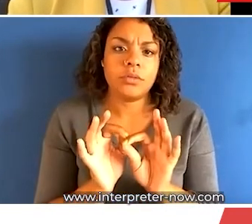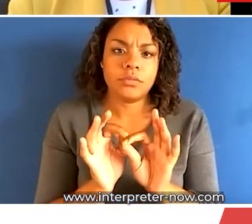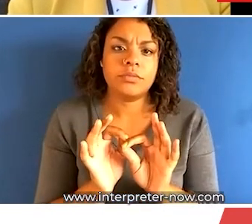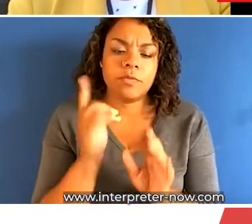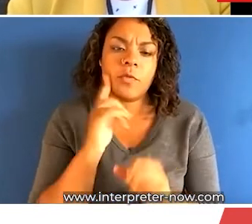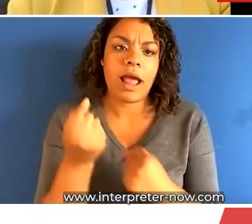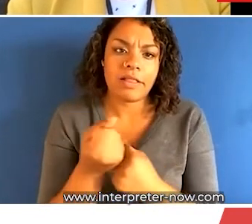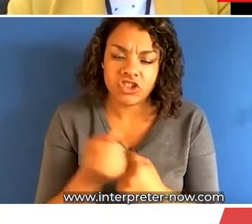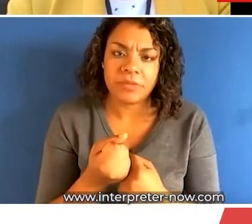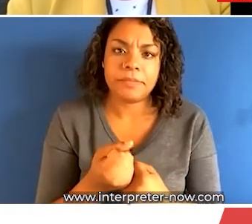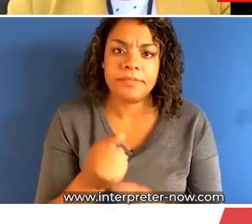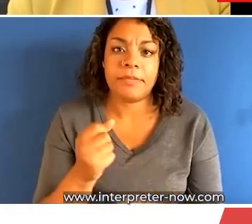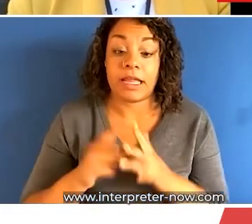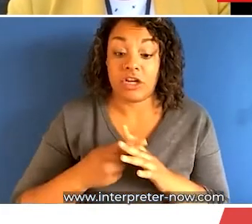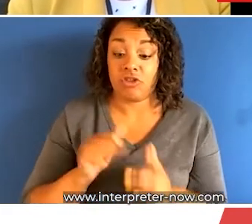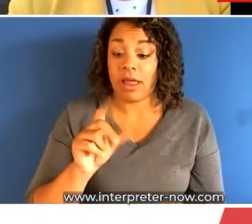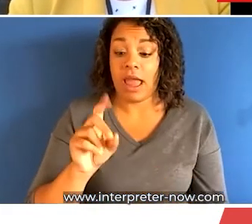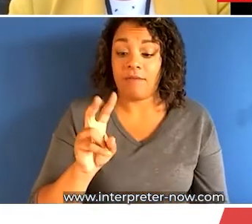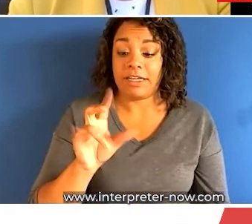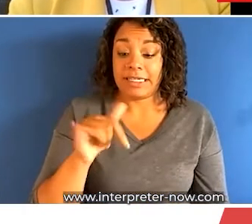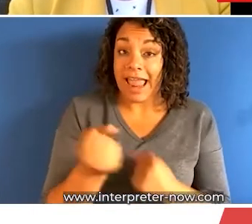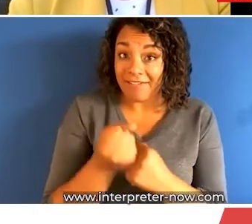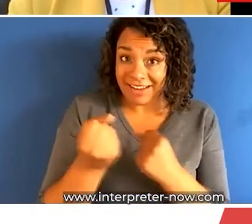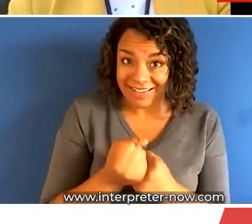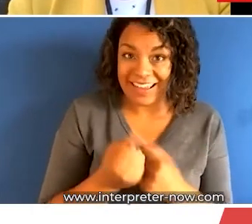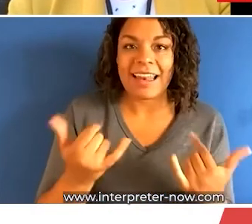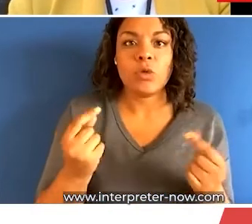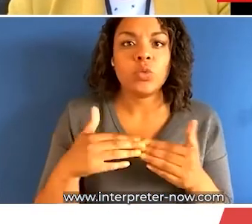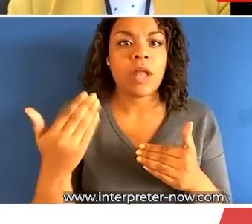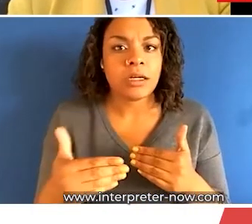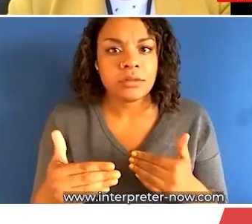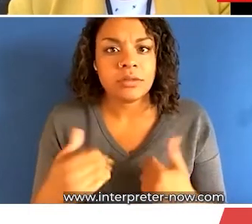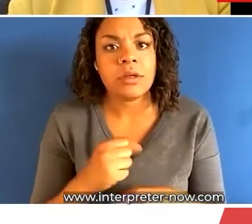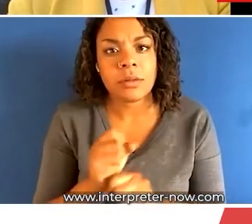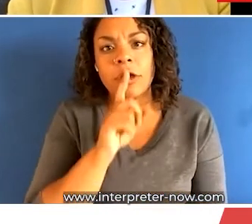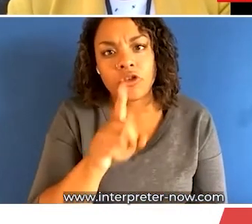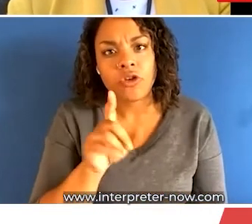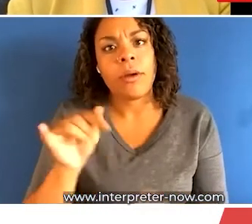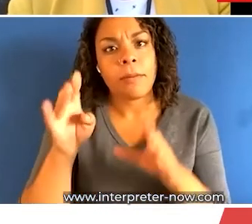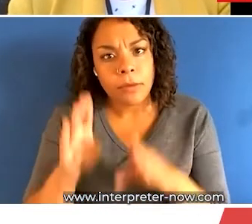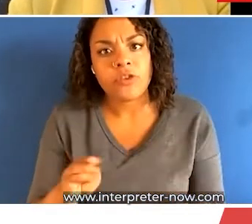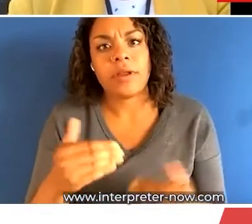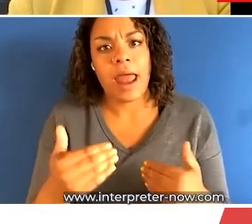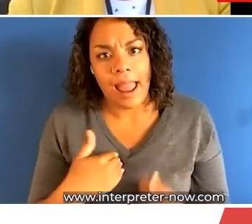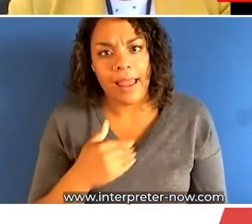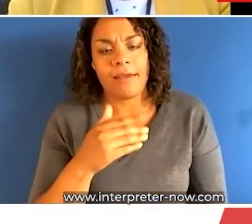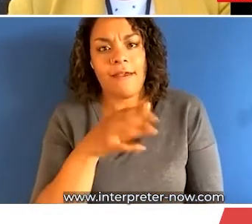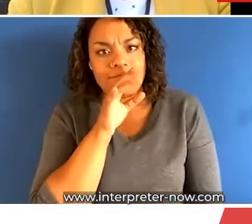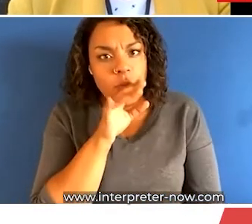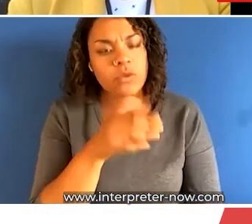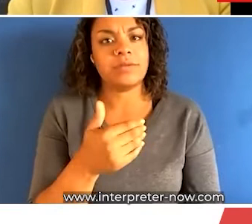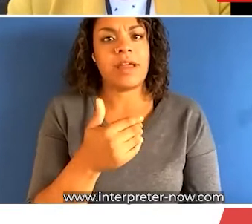that advocacy, that initial advocacy. And then what are you doing next to really make sure that that person has a voice, has a